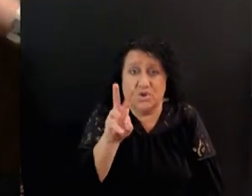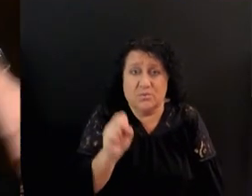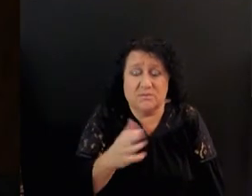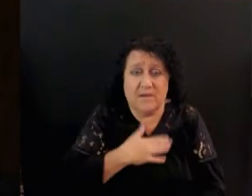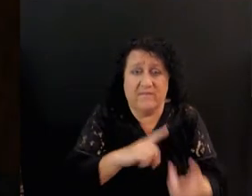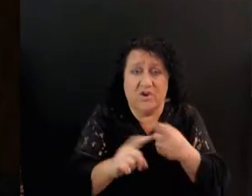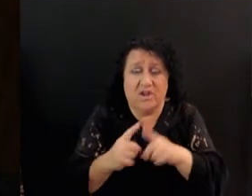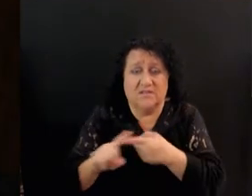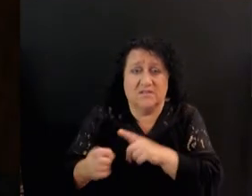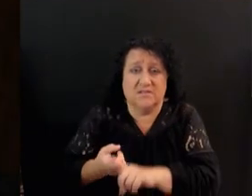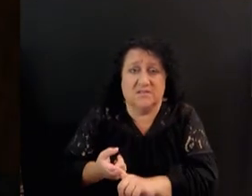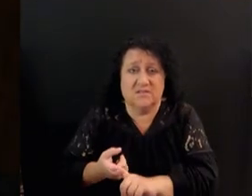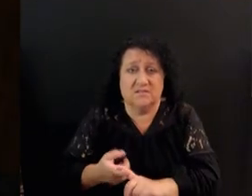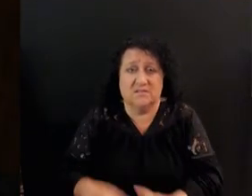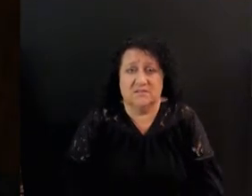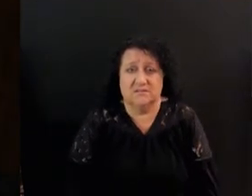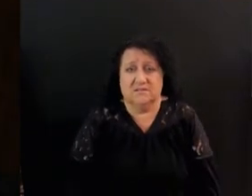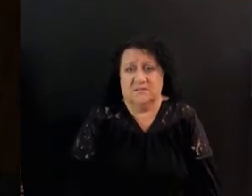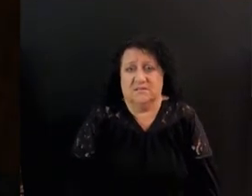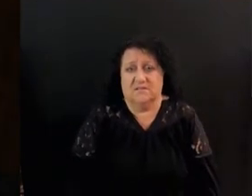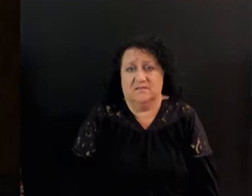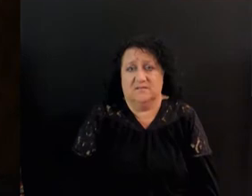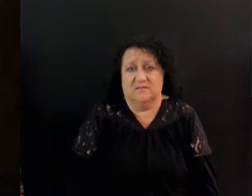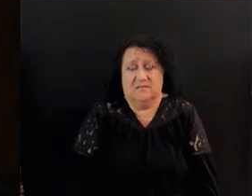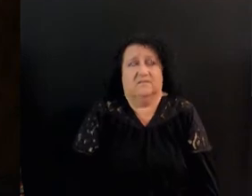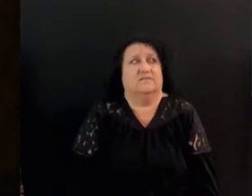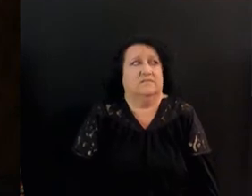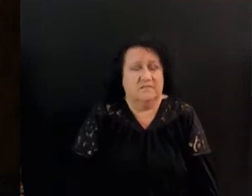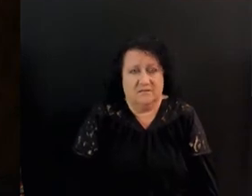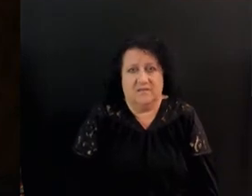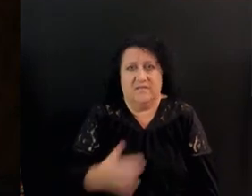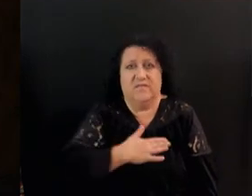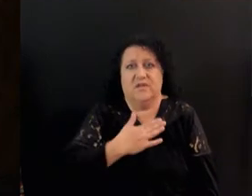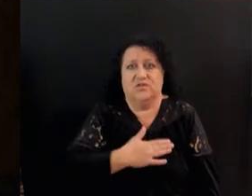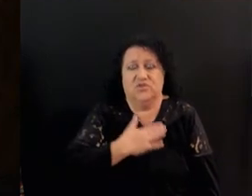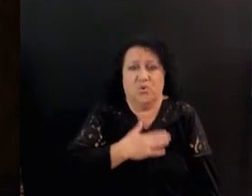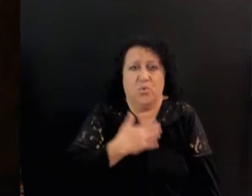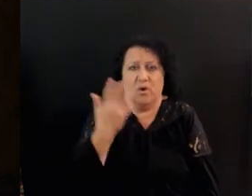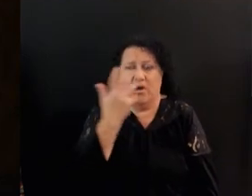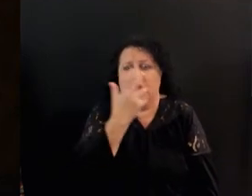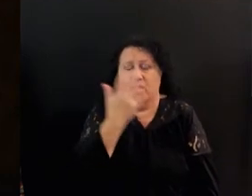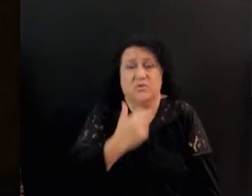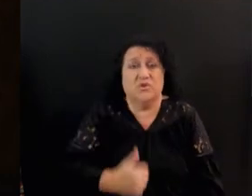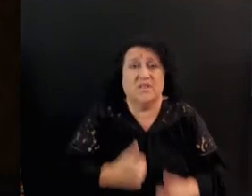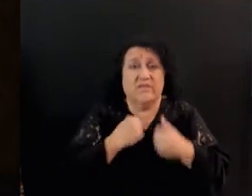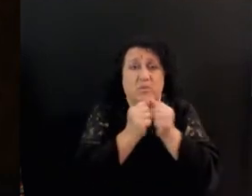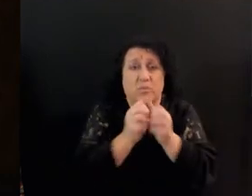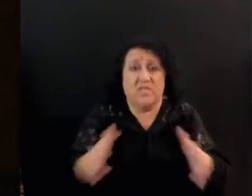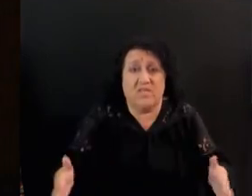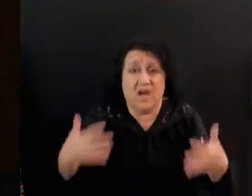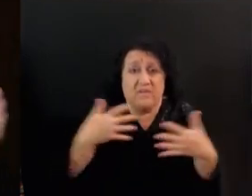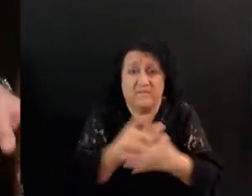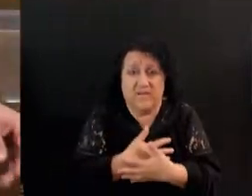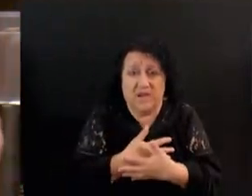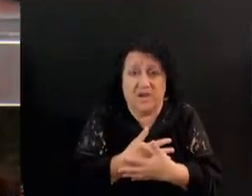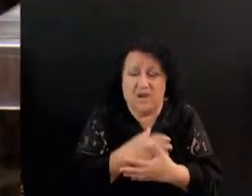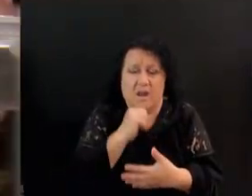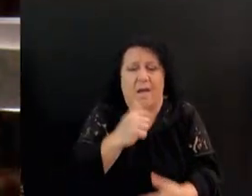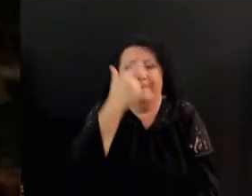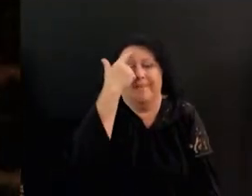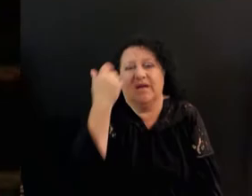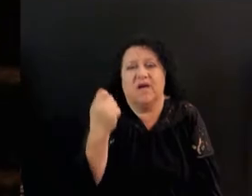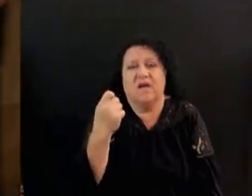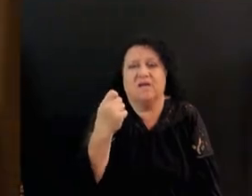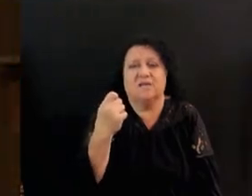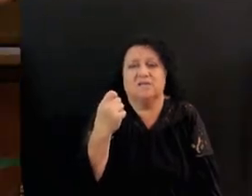The joy that comes from living without fear, not because you're invincible, but because you know who God is,